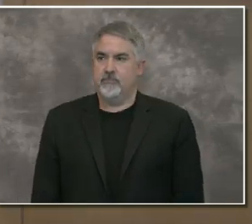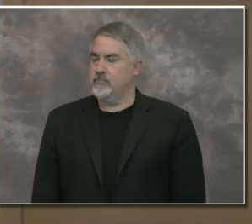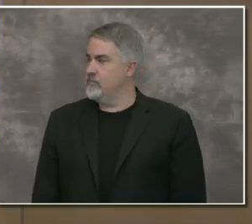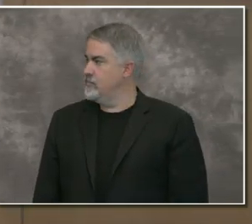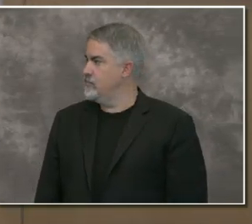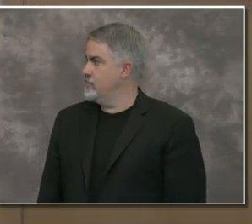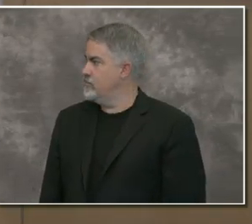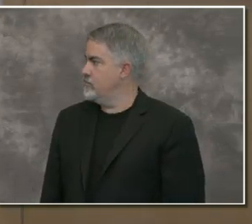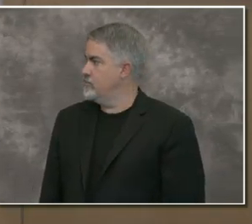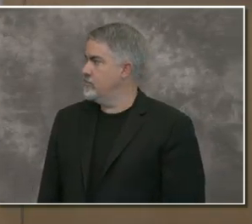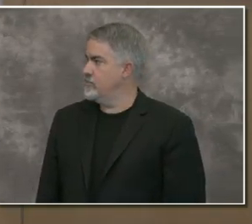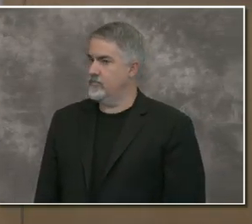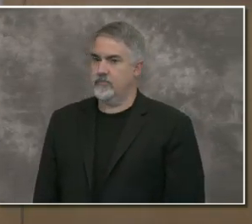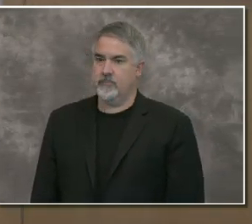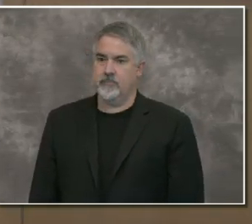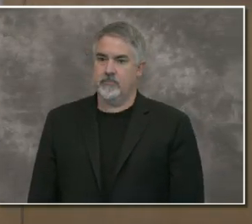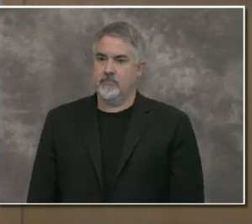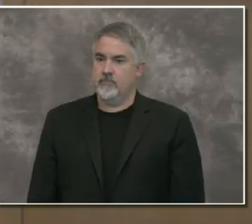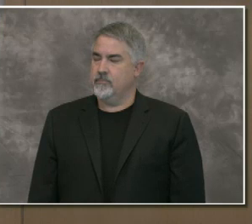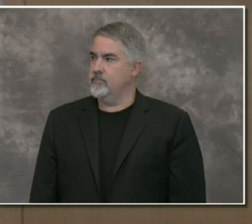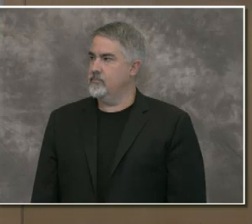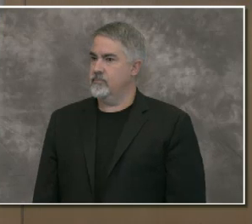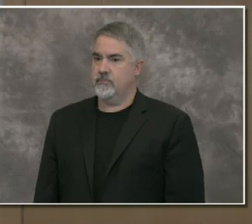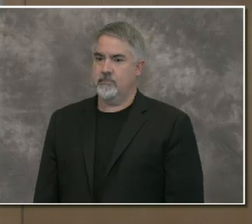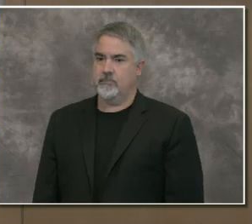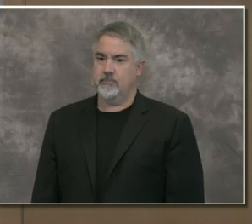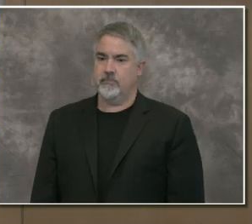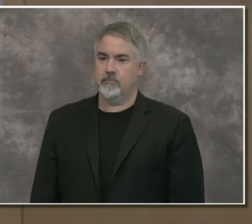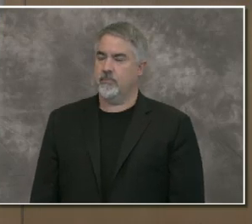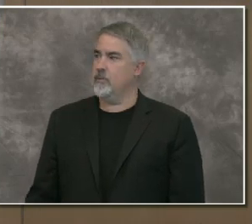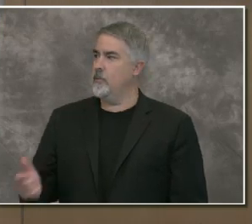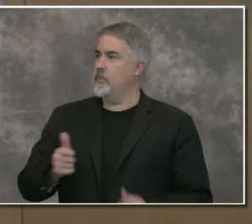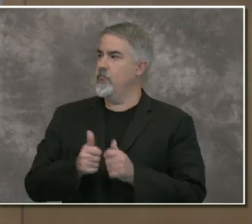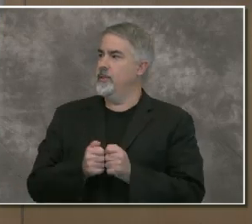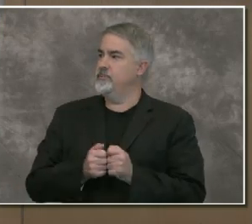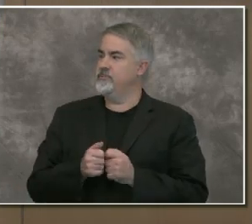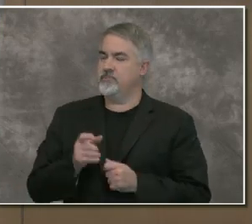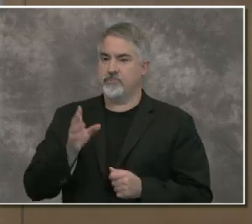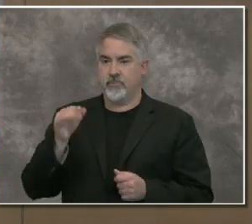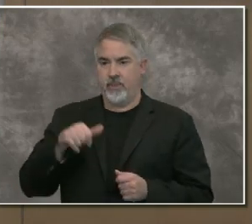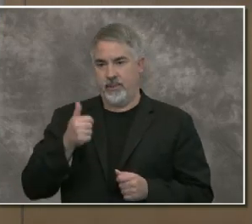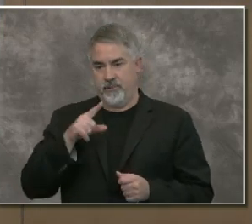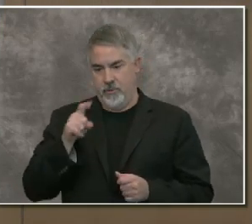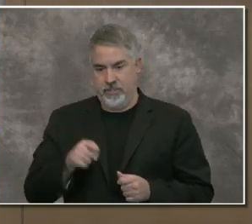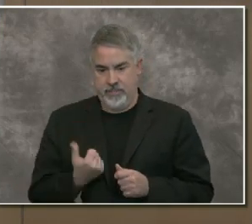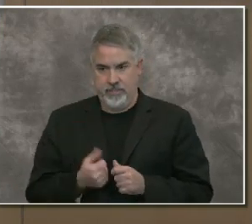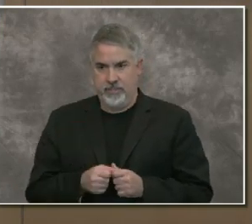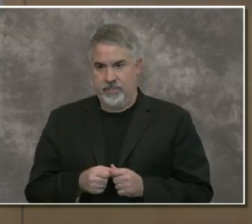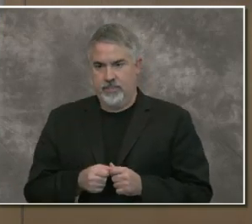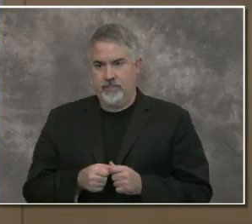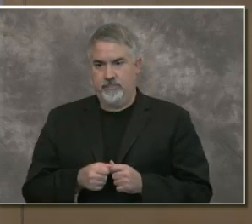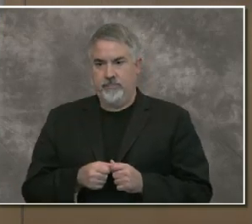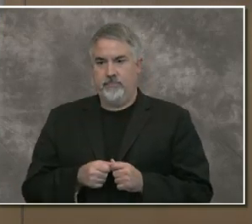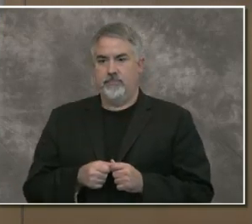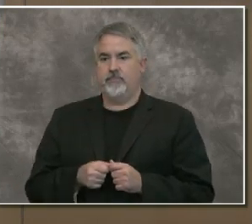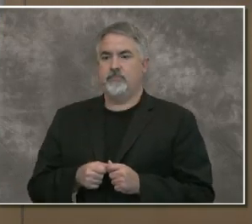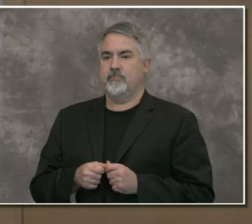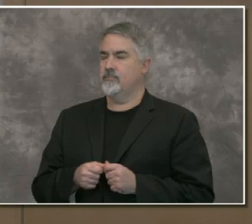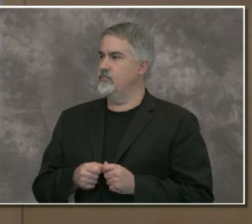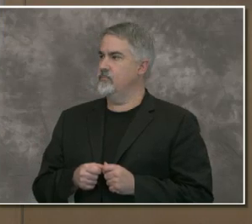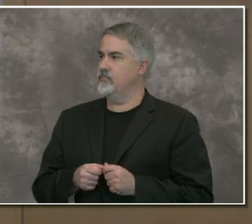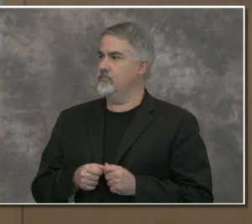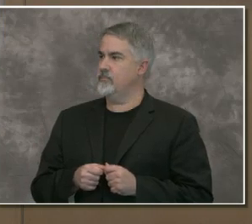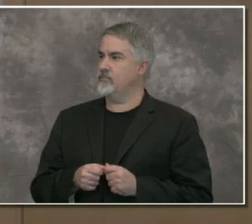What's the next text question? The next text question, I believe Dr. Wooten is going to answer about